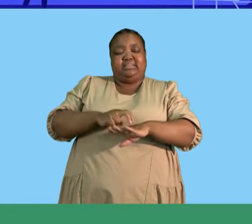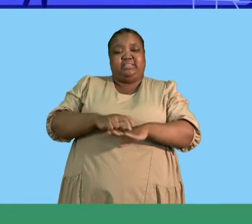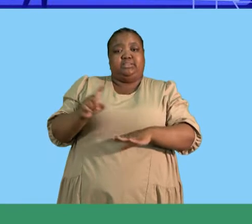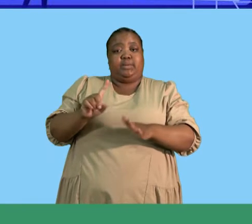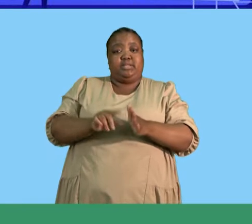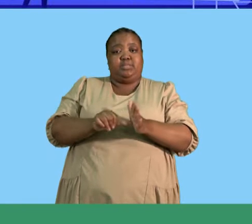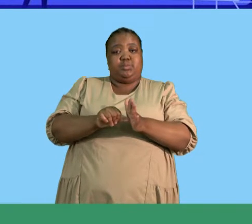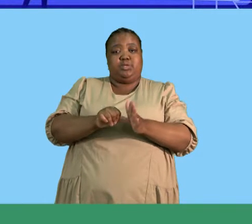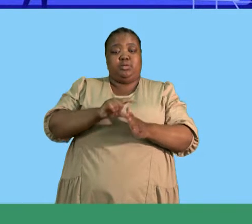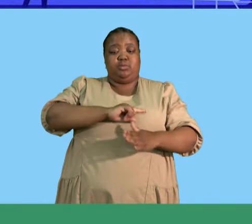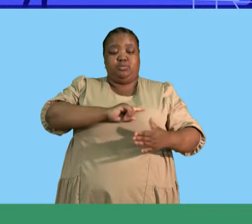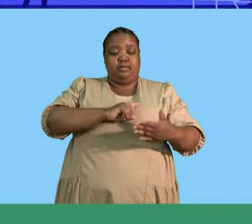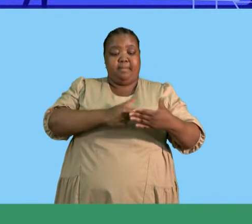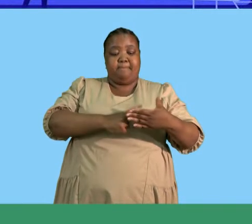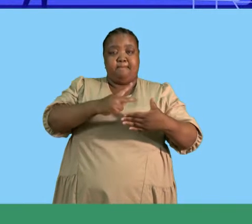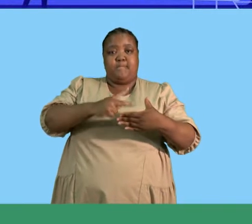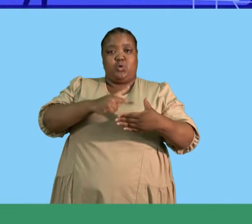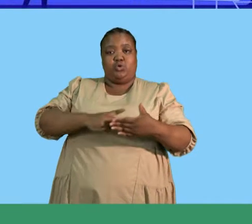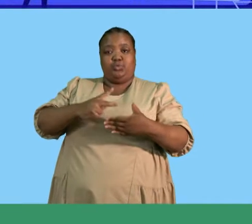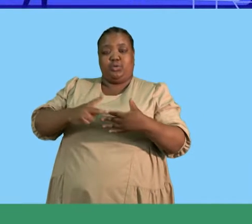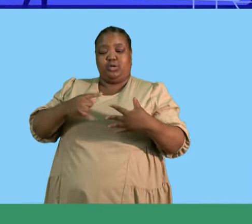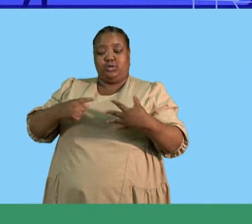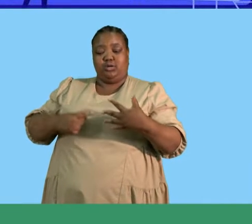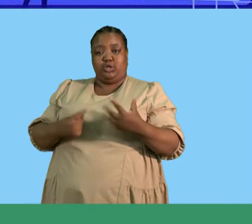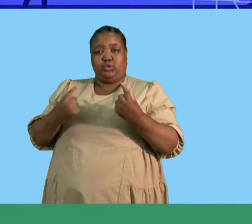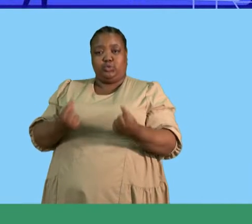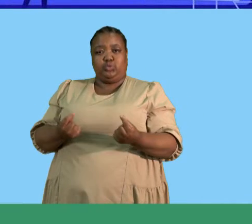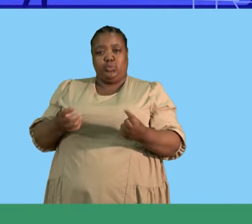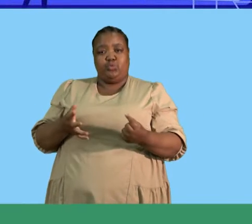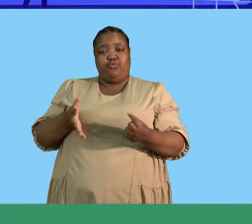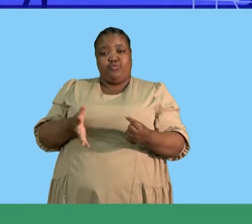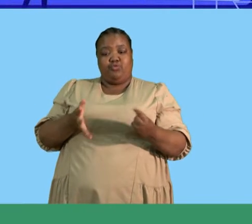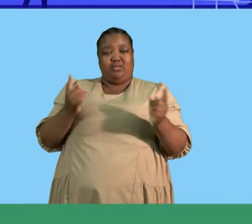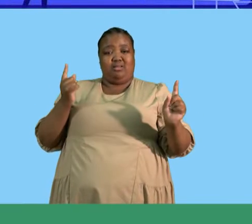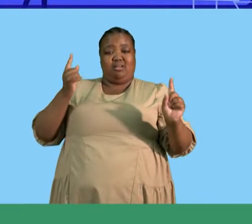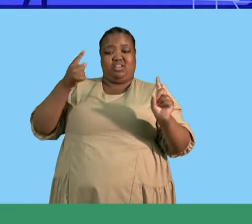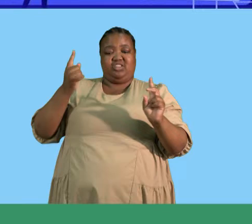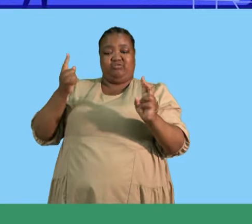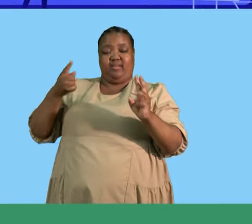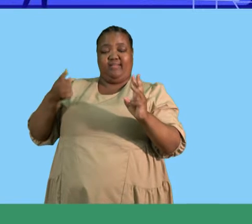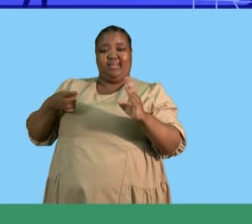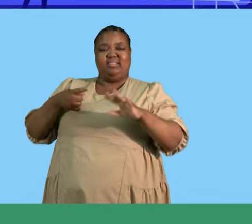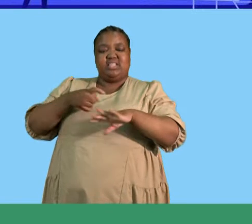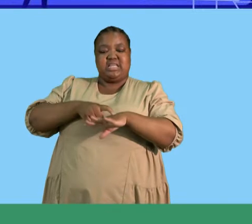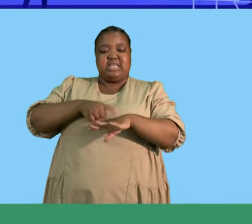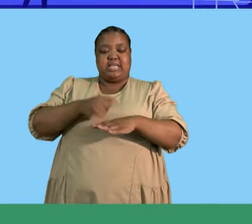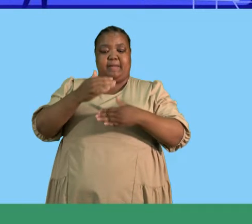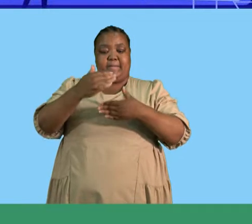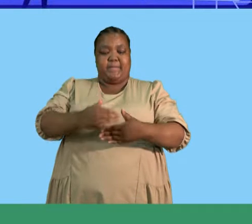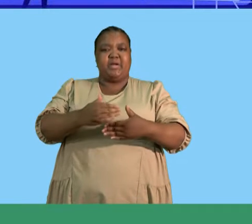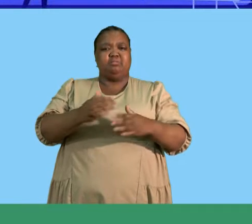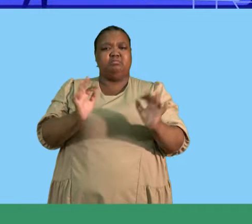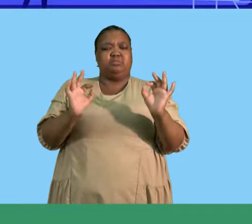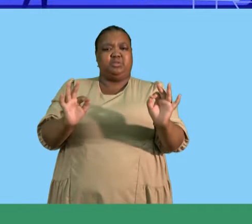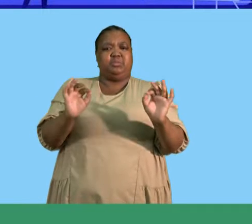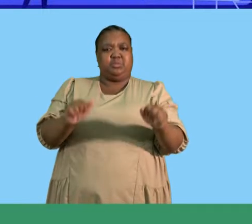it enables the projects that you will be doing to be achieved within the correct time frame. So you are